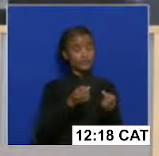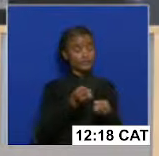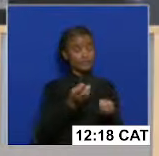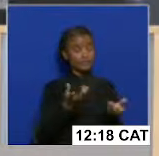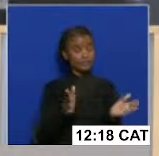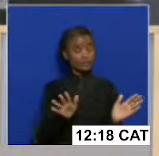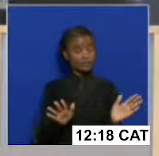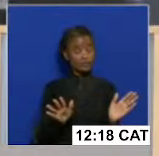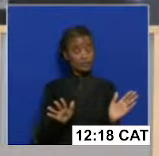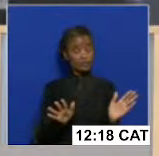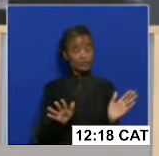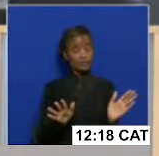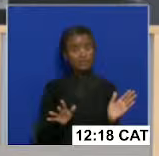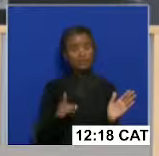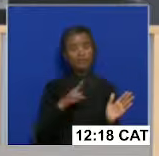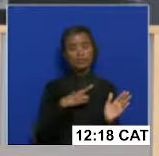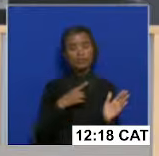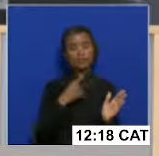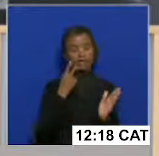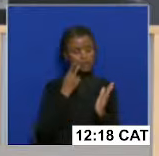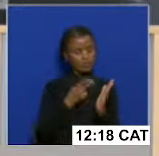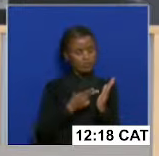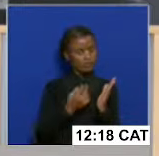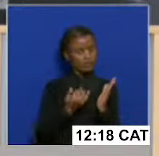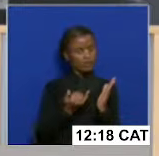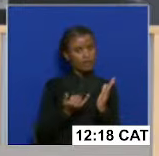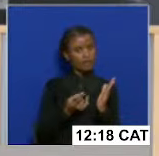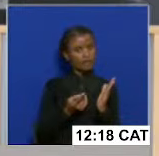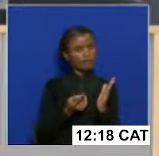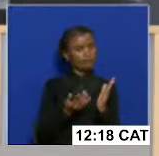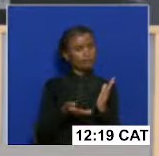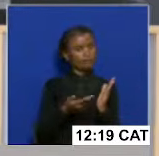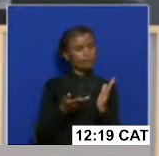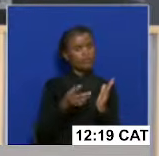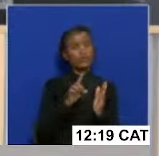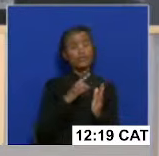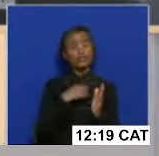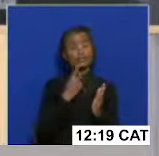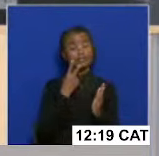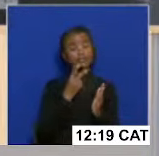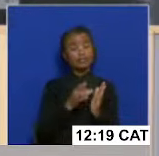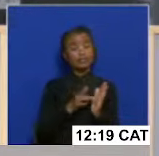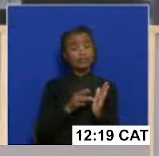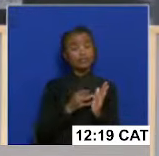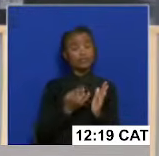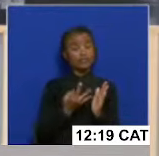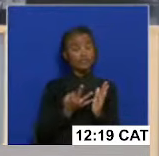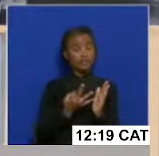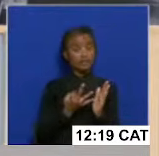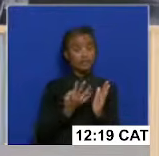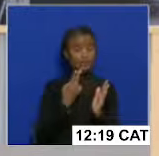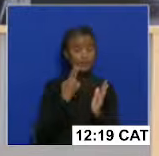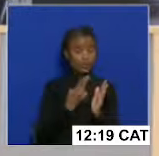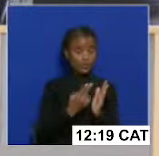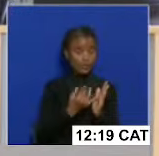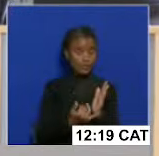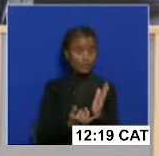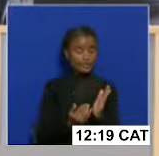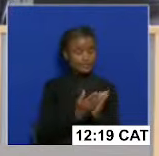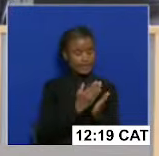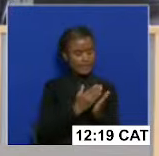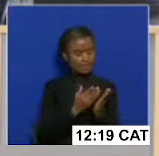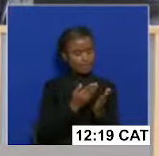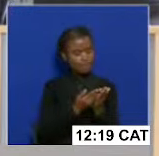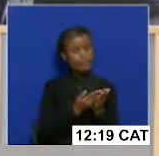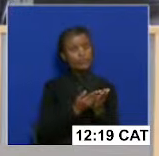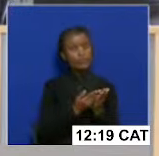Because it looks like if you just look at page 3, what we are looking at now, there are some chats that were exchanged between you